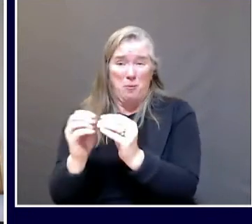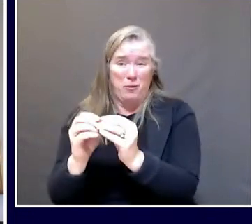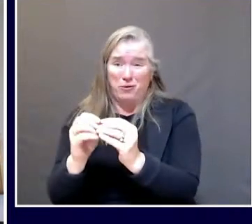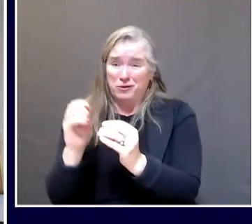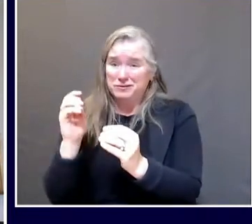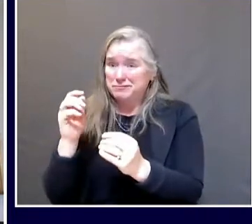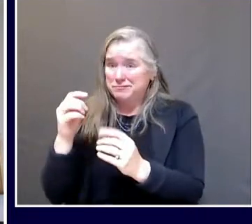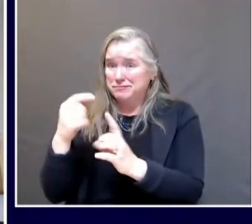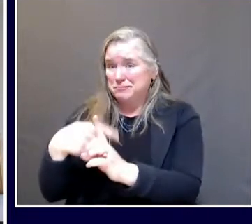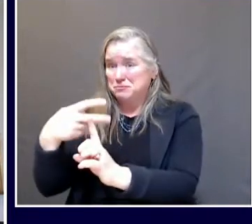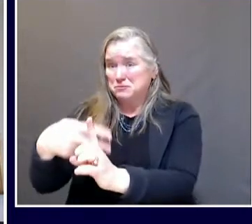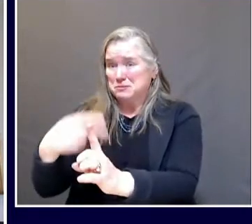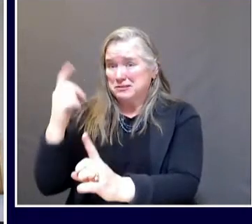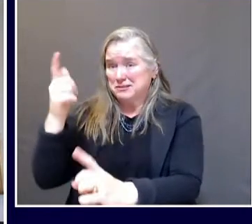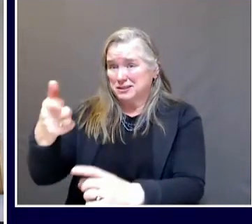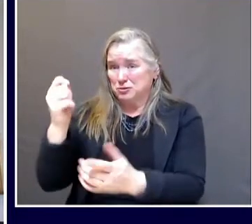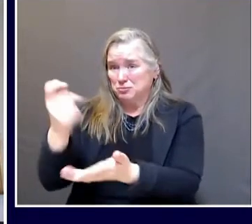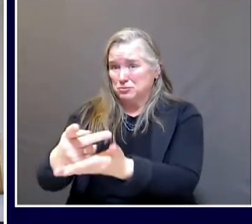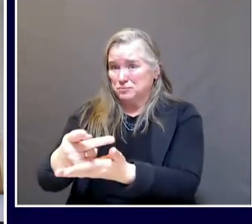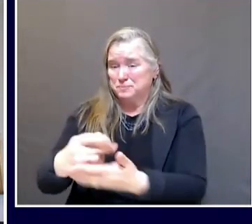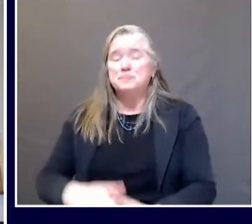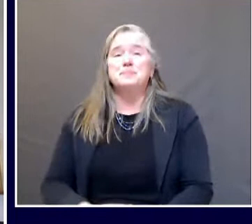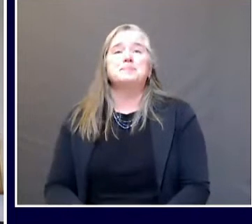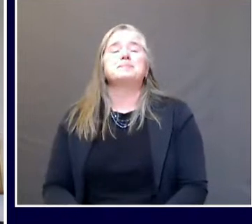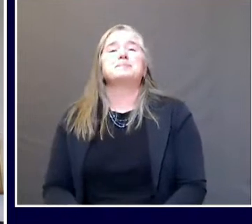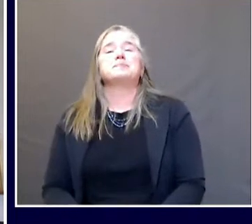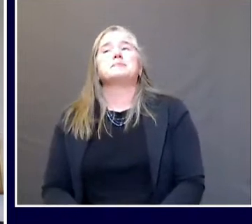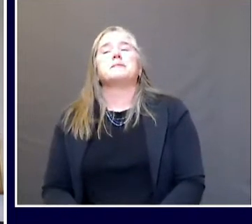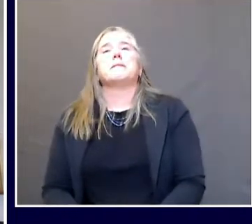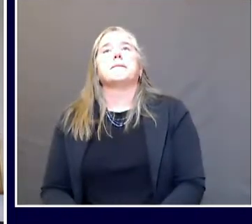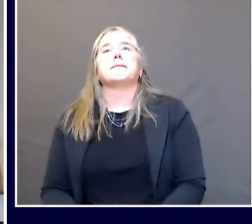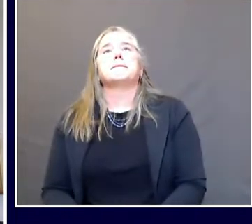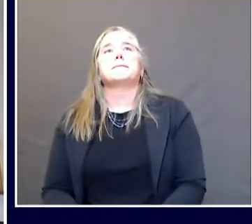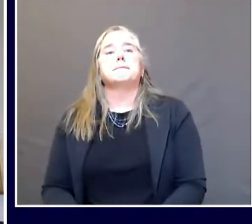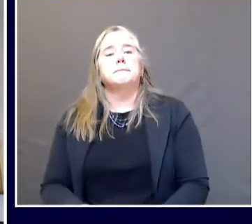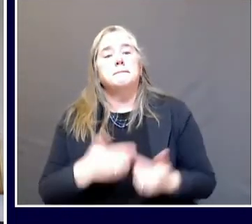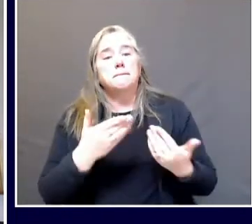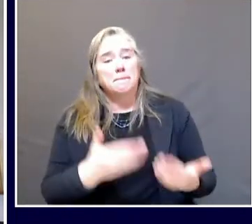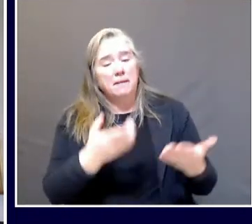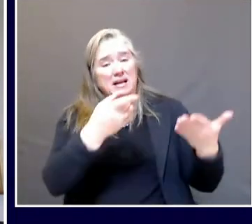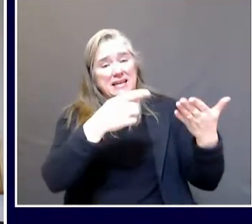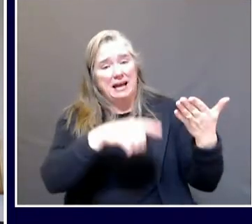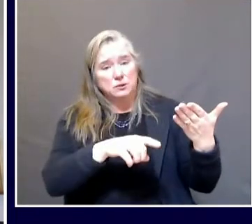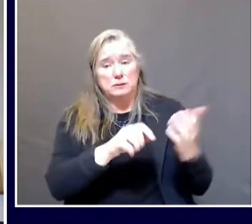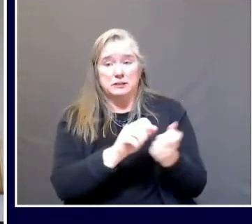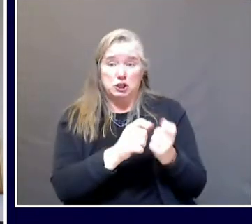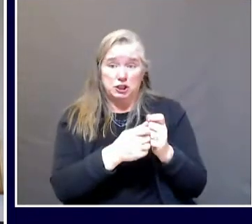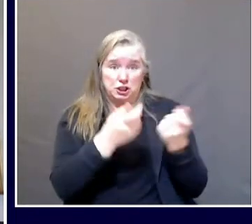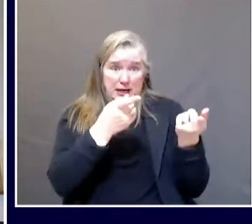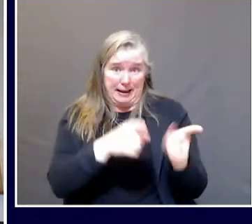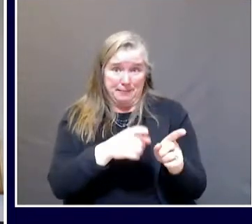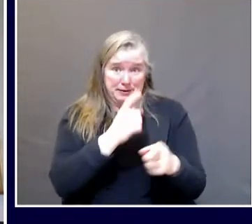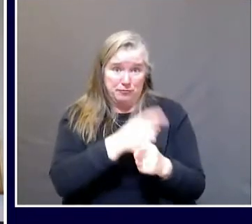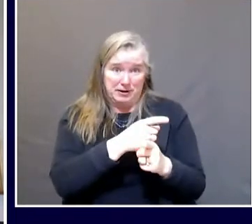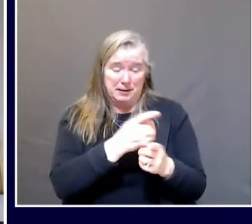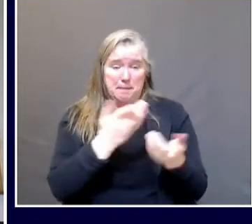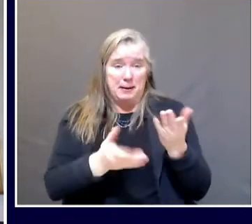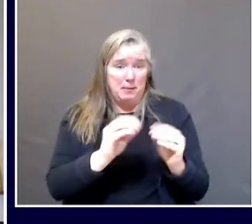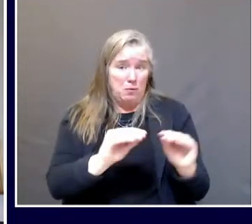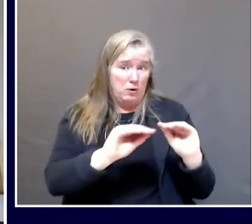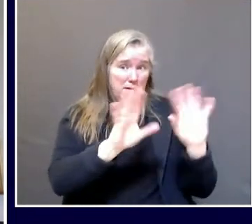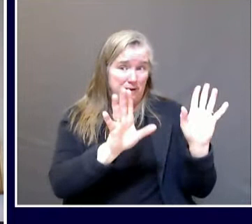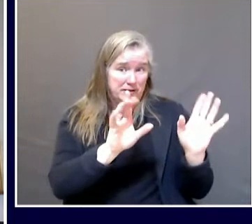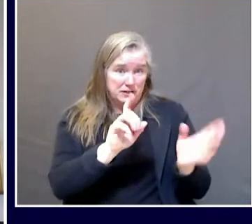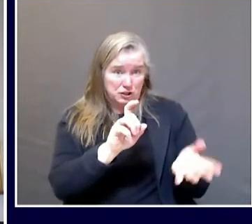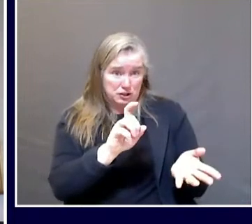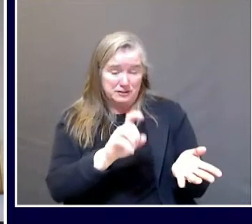hopeful that maybe as of next week, things change and get a little more clear as to how this might go? You know, as Commissioner Lambrou noted,